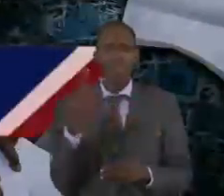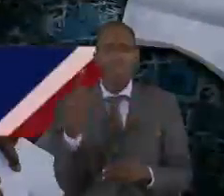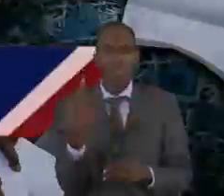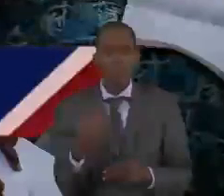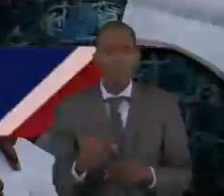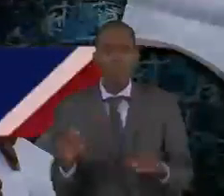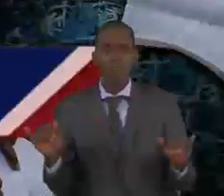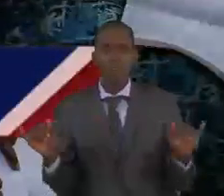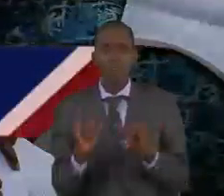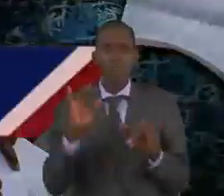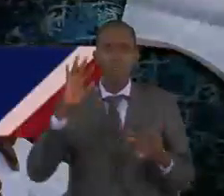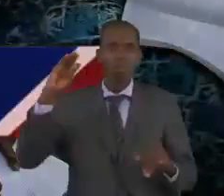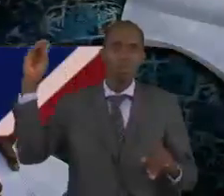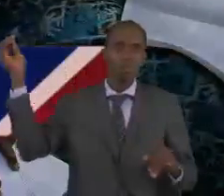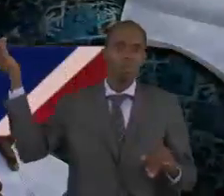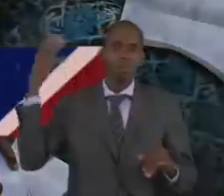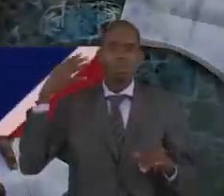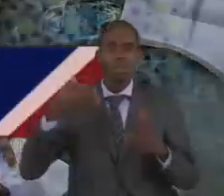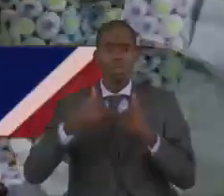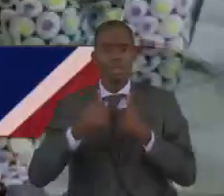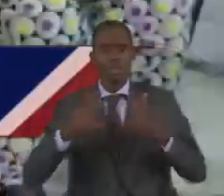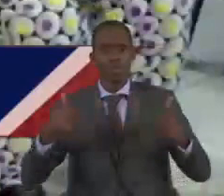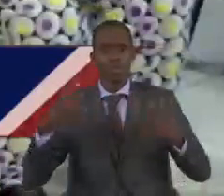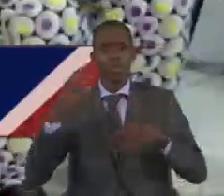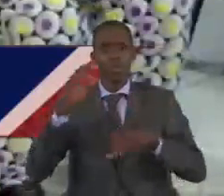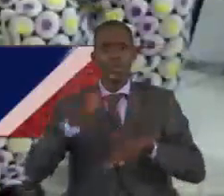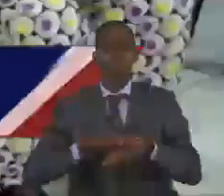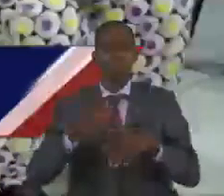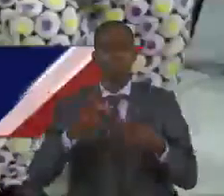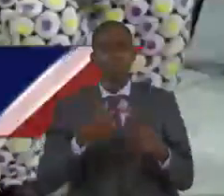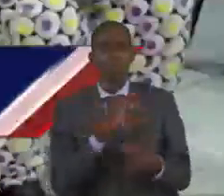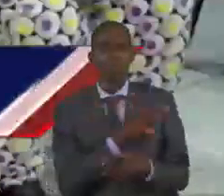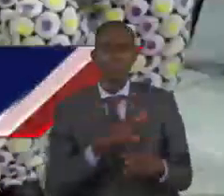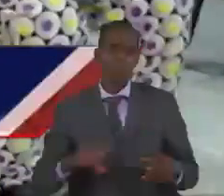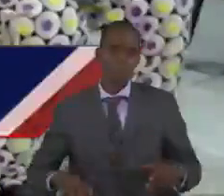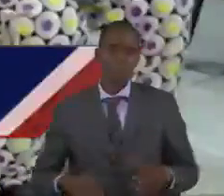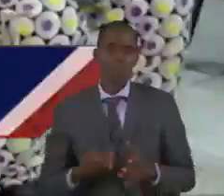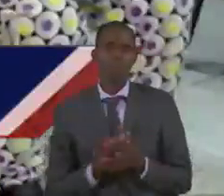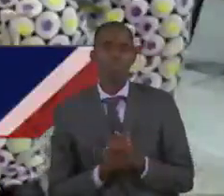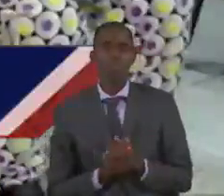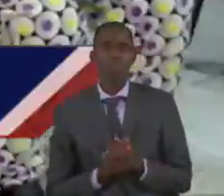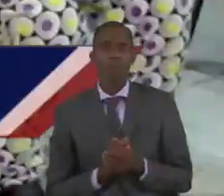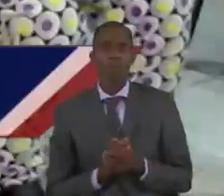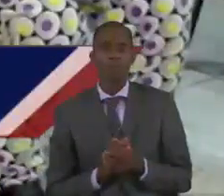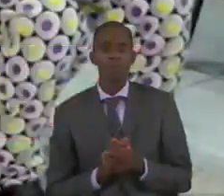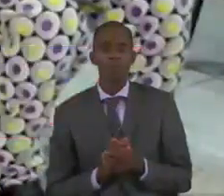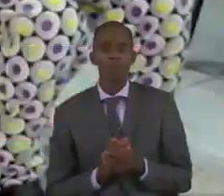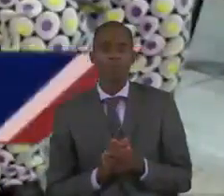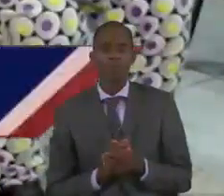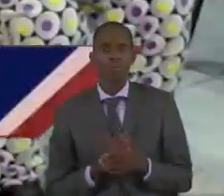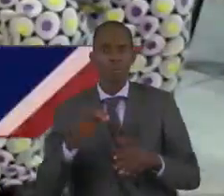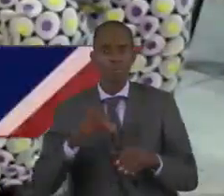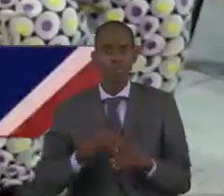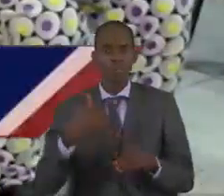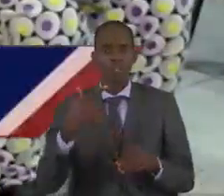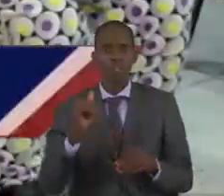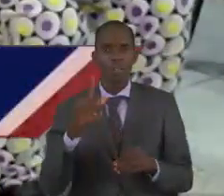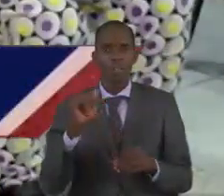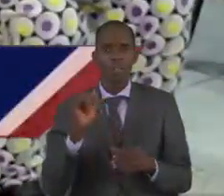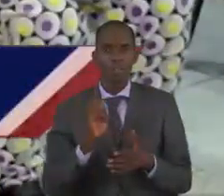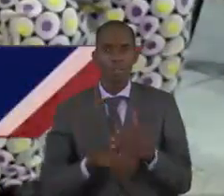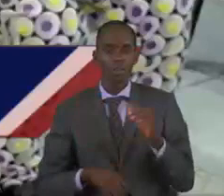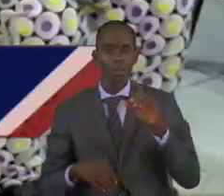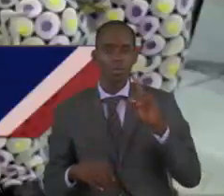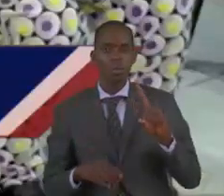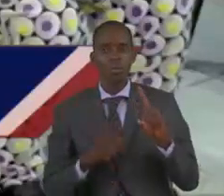same grace separated unto Christ. In Galatians chapter 1, we're reading